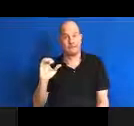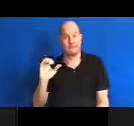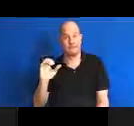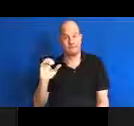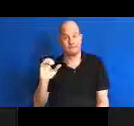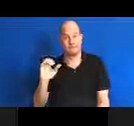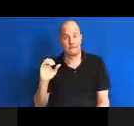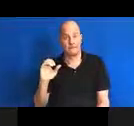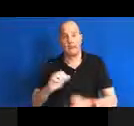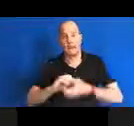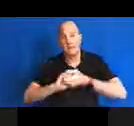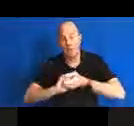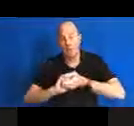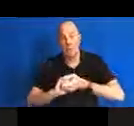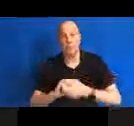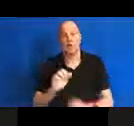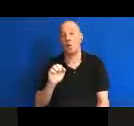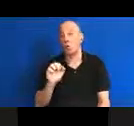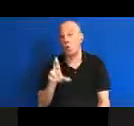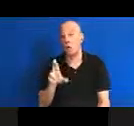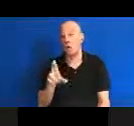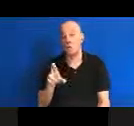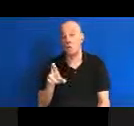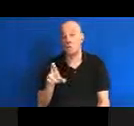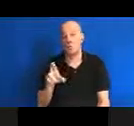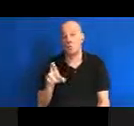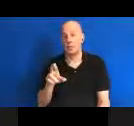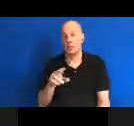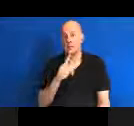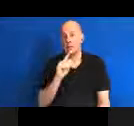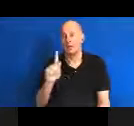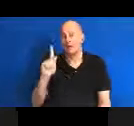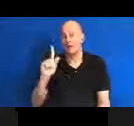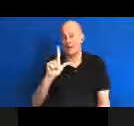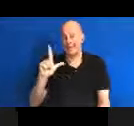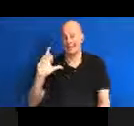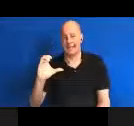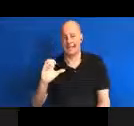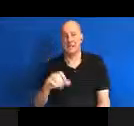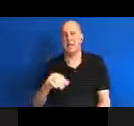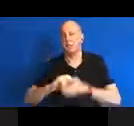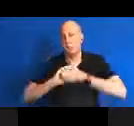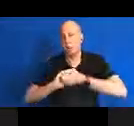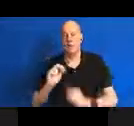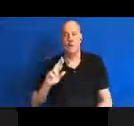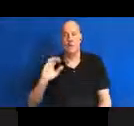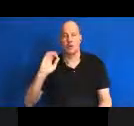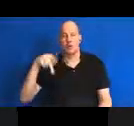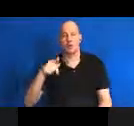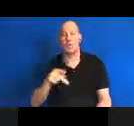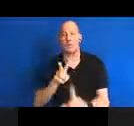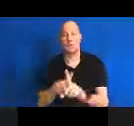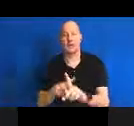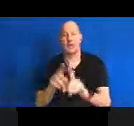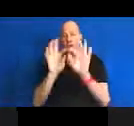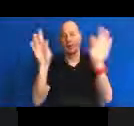a partnership, or well, pretty much an LLC or a partnership or a corporation, if you file form